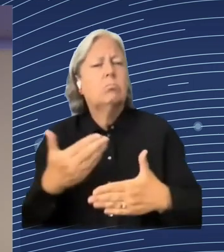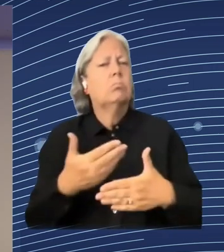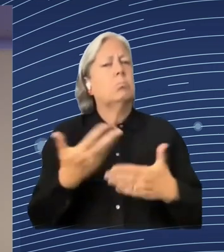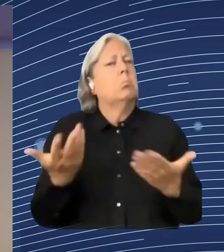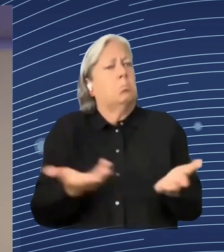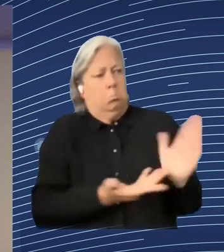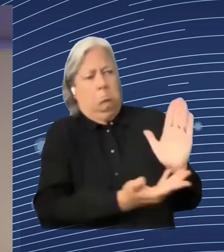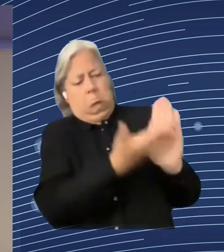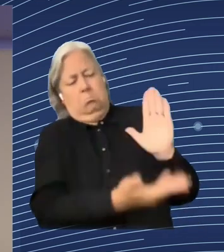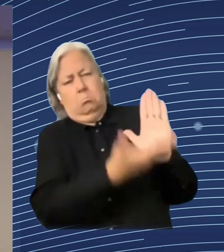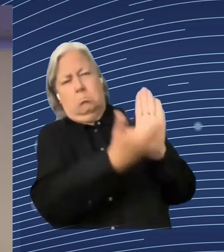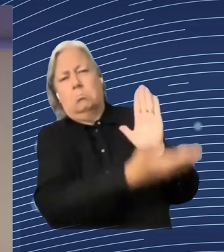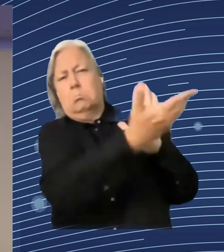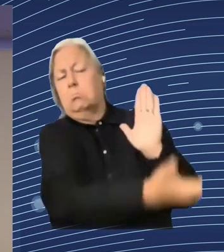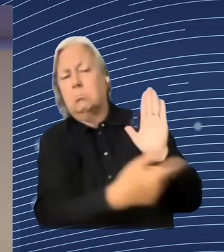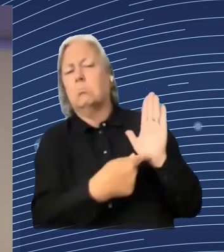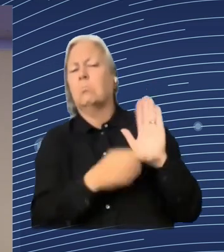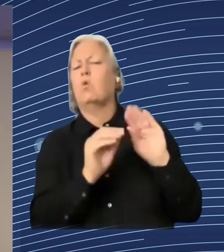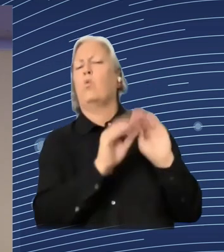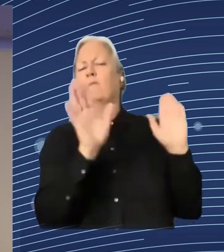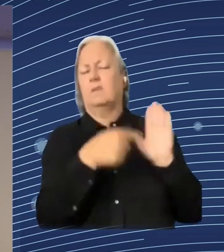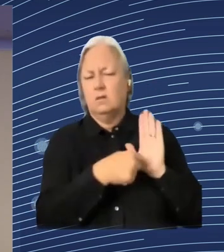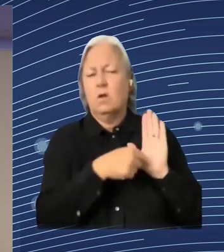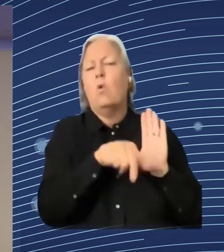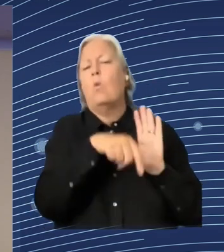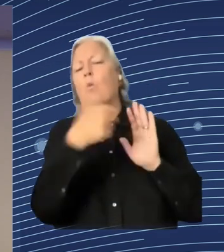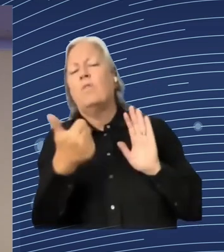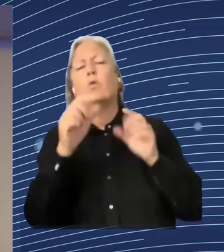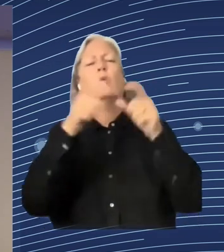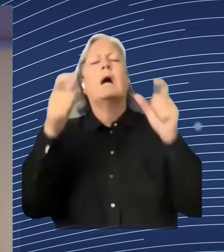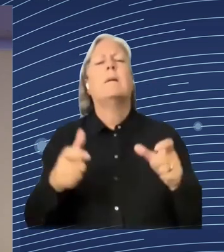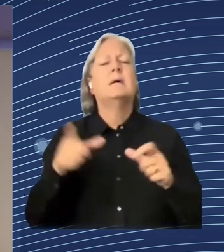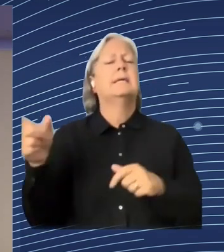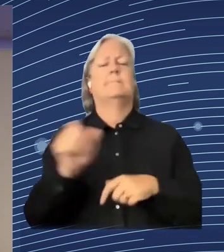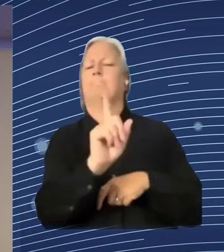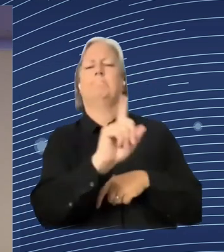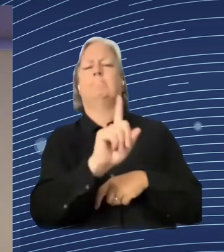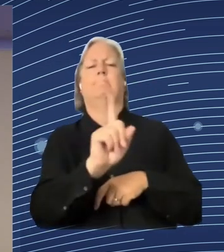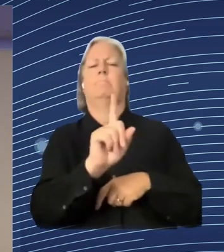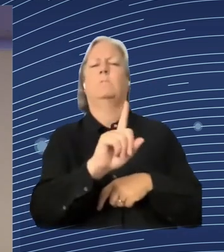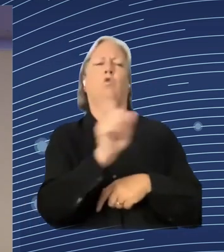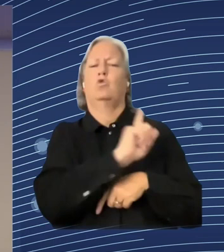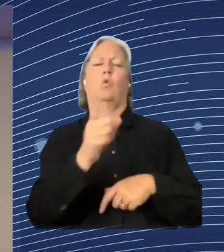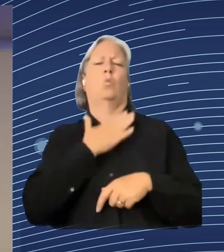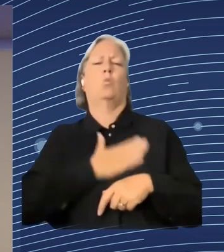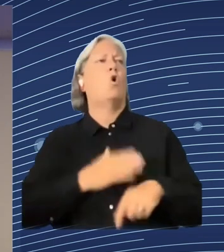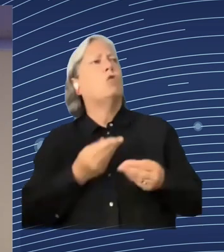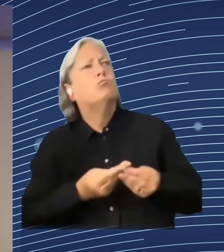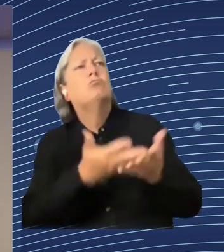to analyze it. And then there's other companies that they do not want to release any information. So it's like we